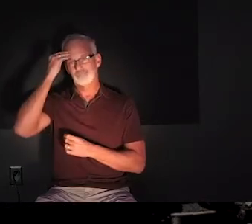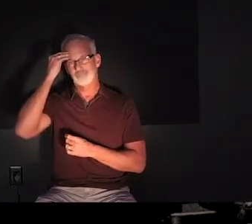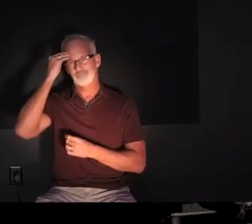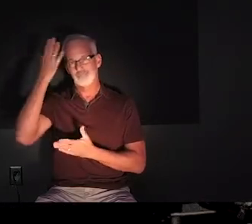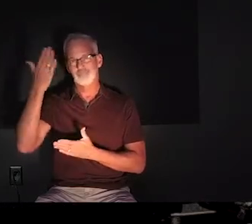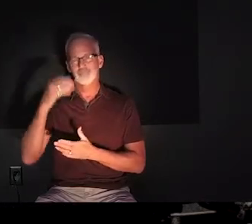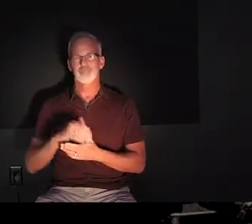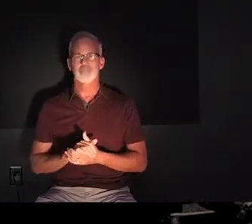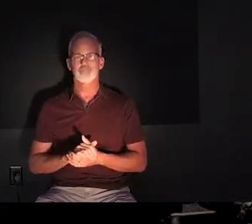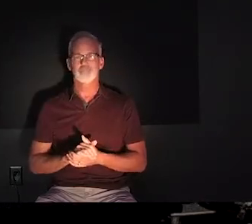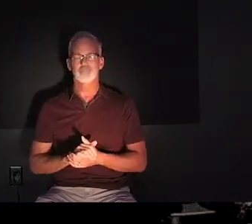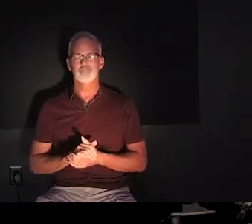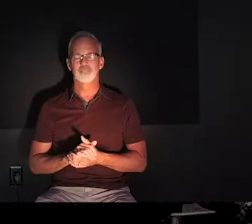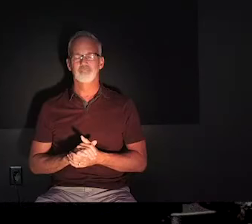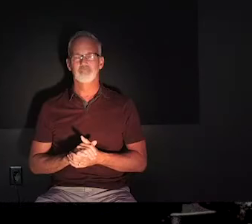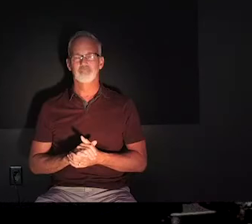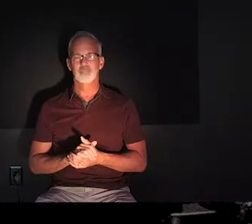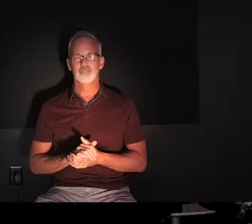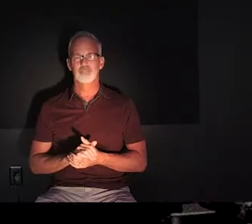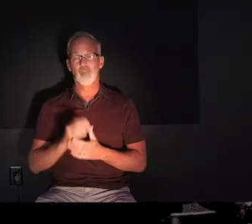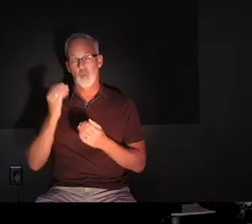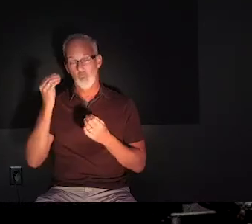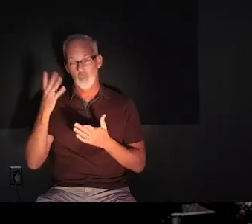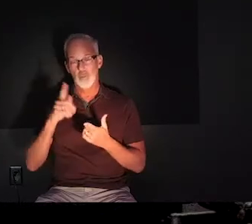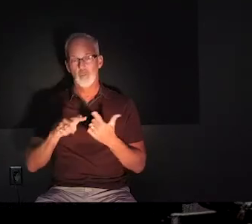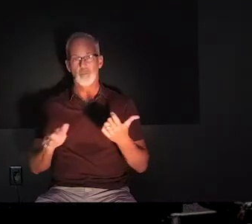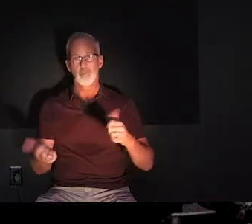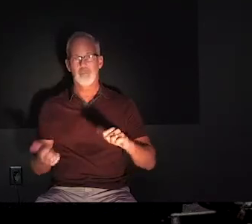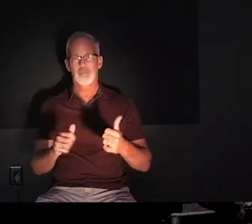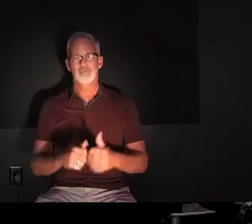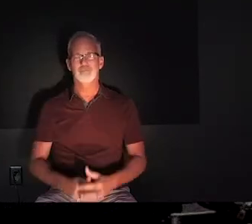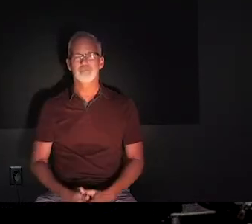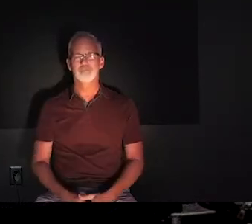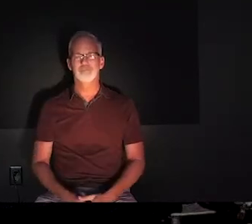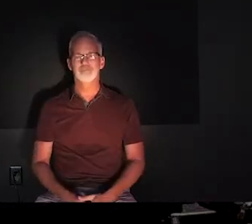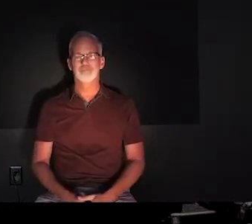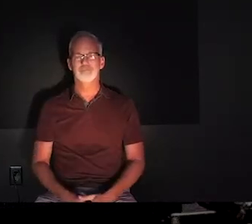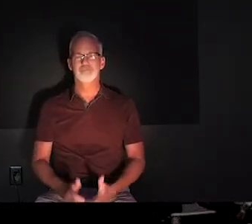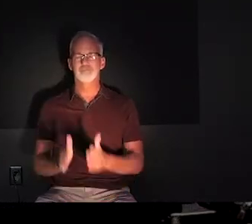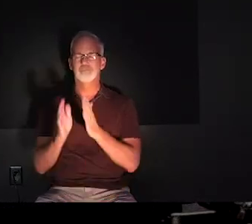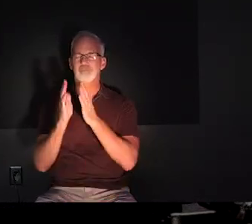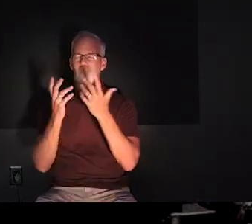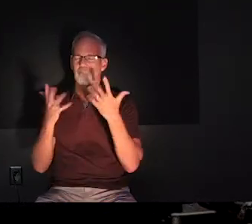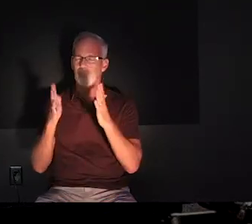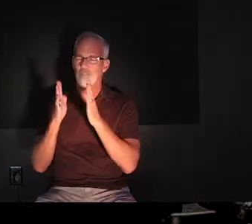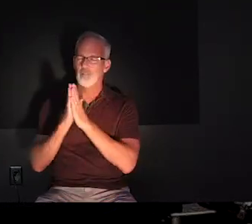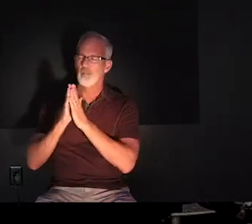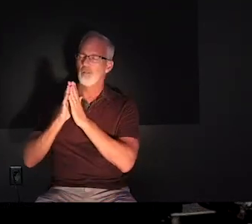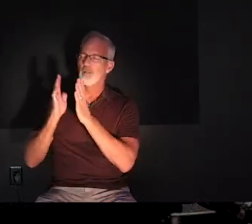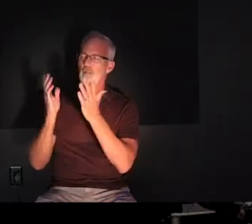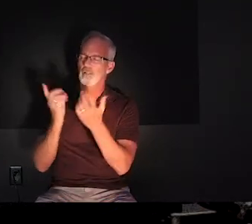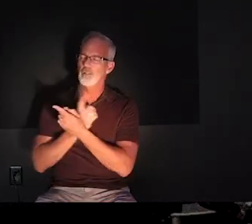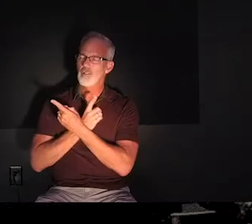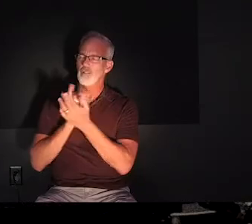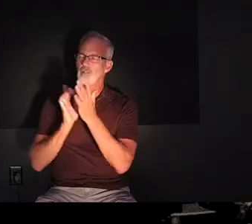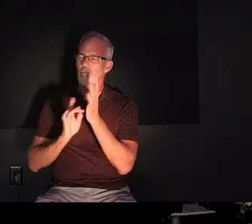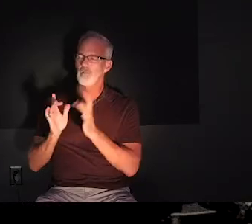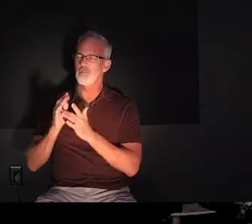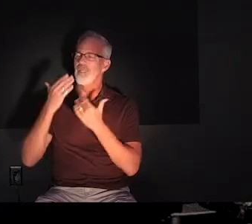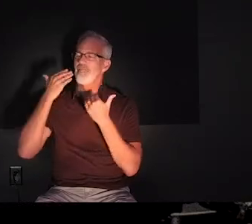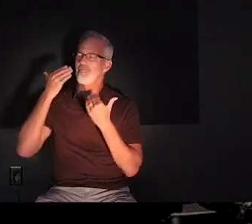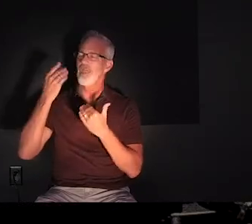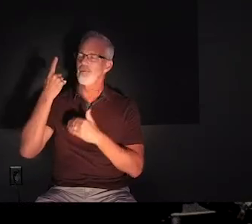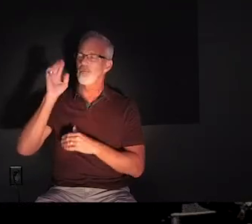by being obedient to being baptized. Dear Jesus, thank you for